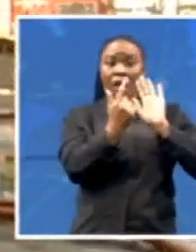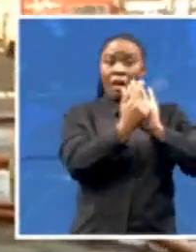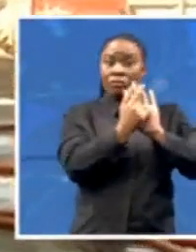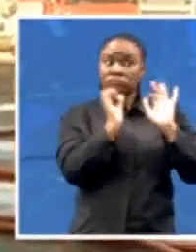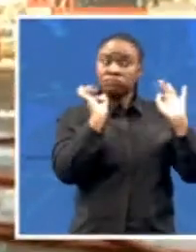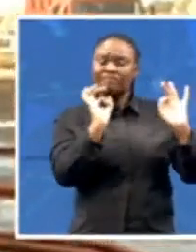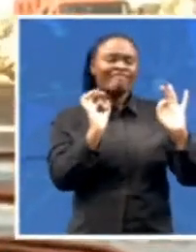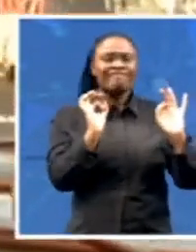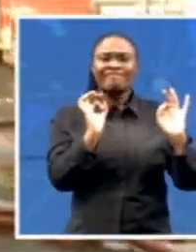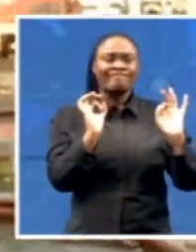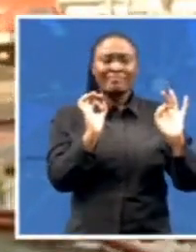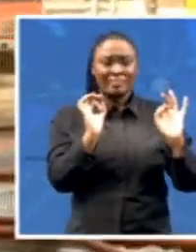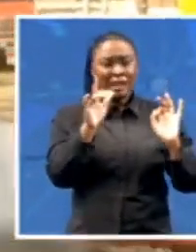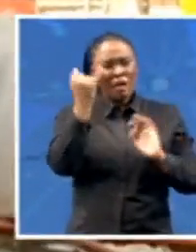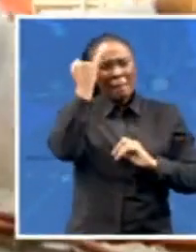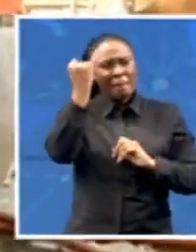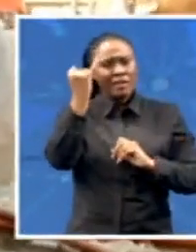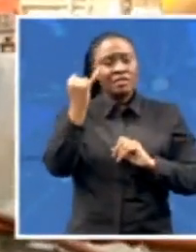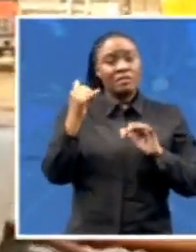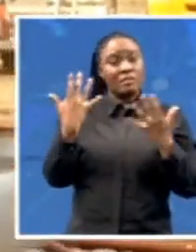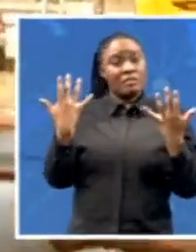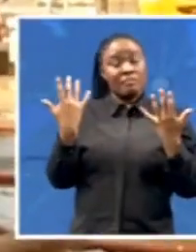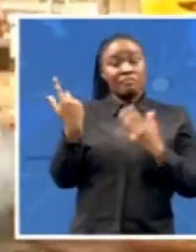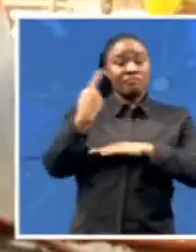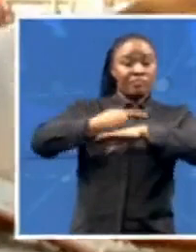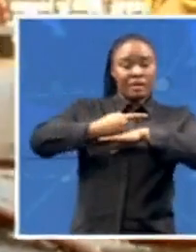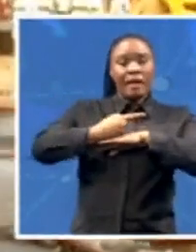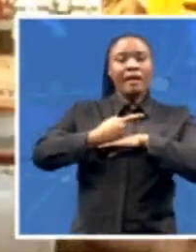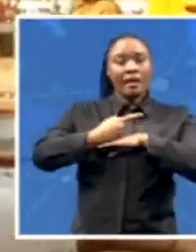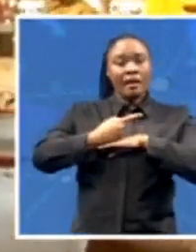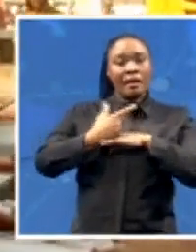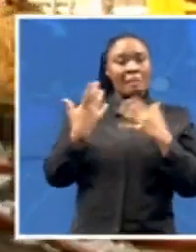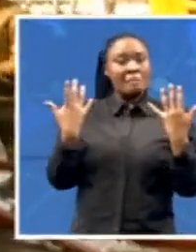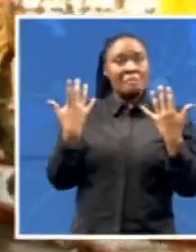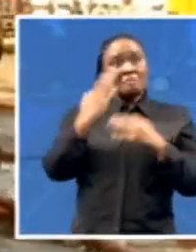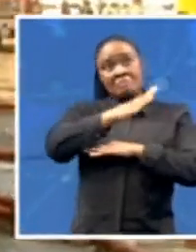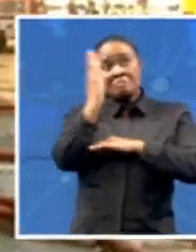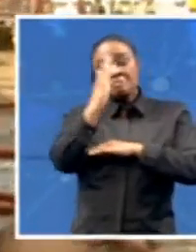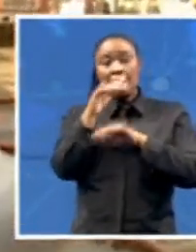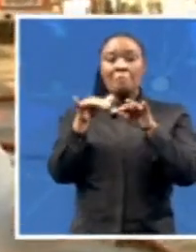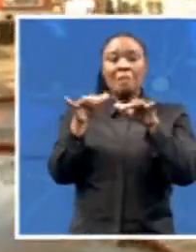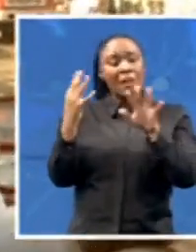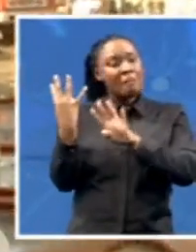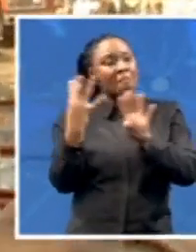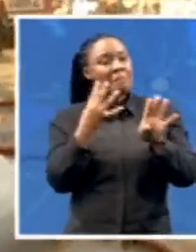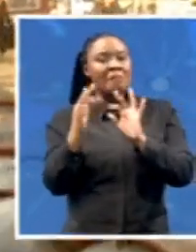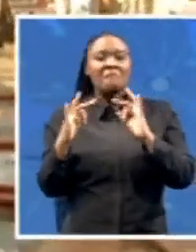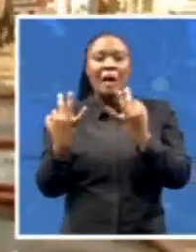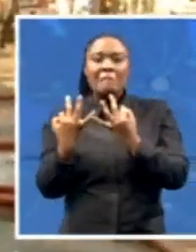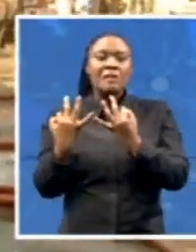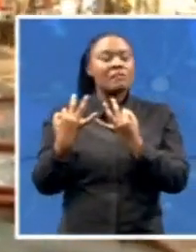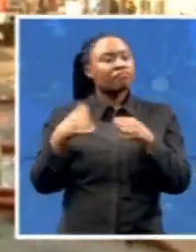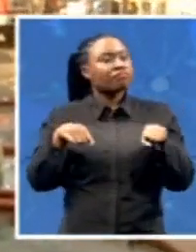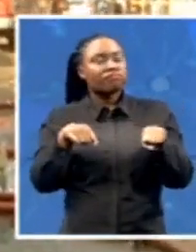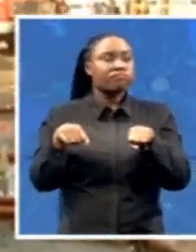case scenario would be that just in the middle of the day, families are coming shopping and the shop catches